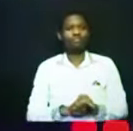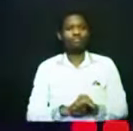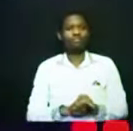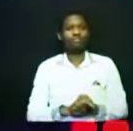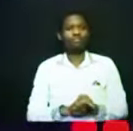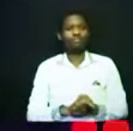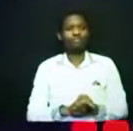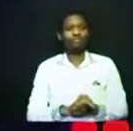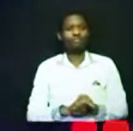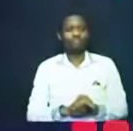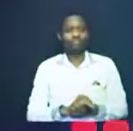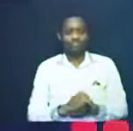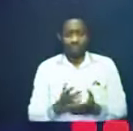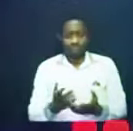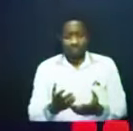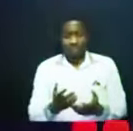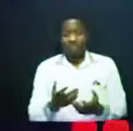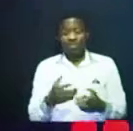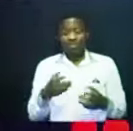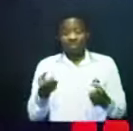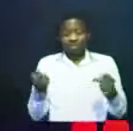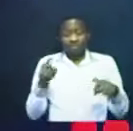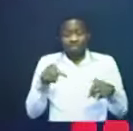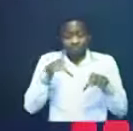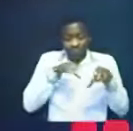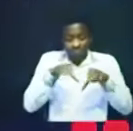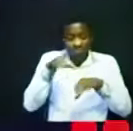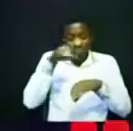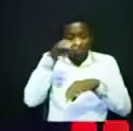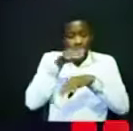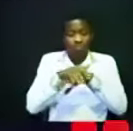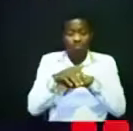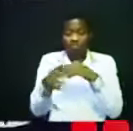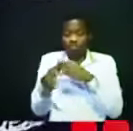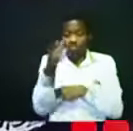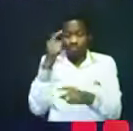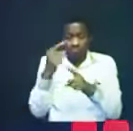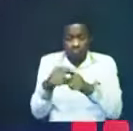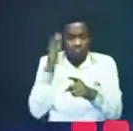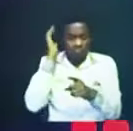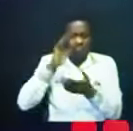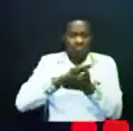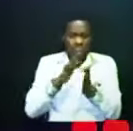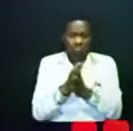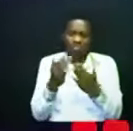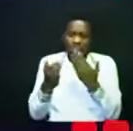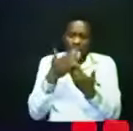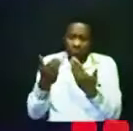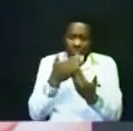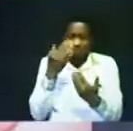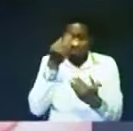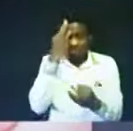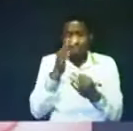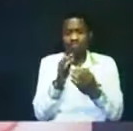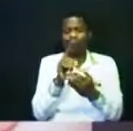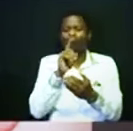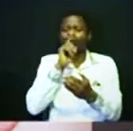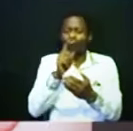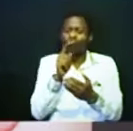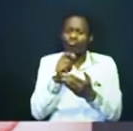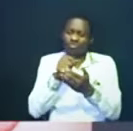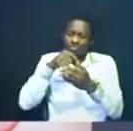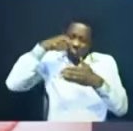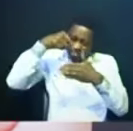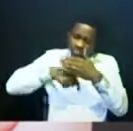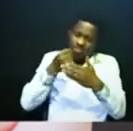of God is always made easier when there is the understanding of it. Adofunu ye di kan ka kire o se bribia mu no so nyame asem no ye beye